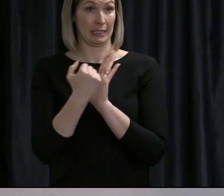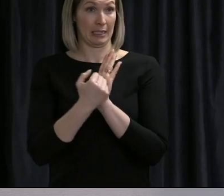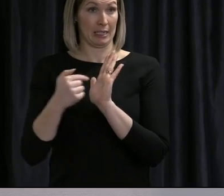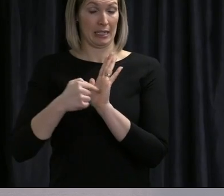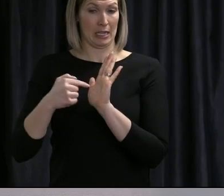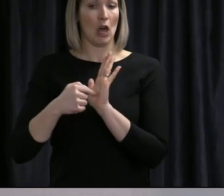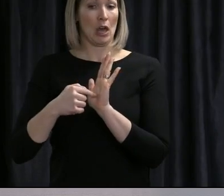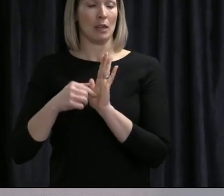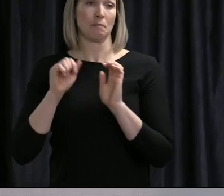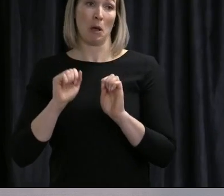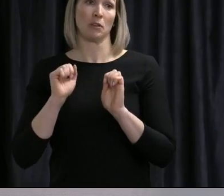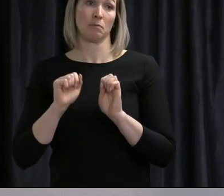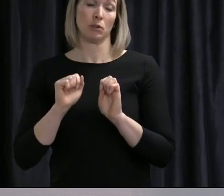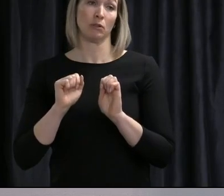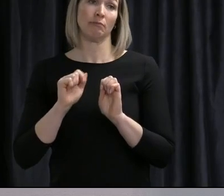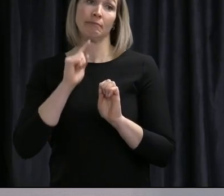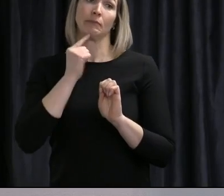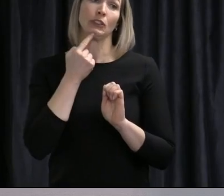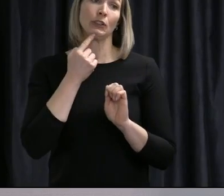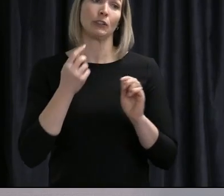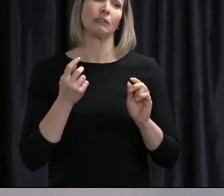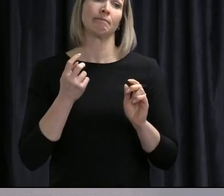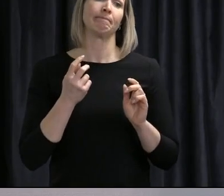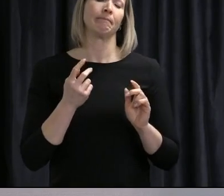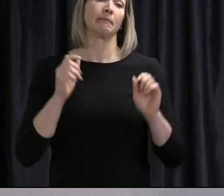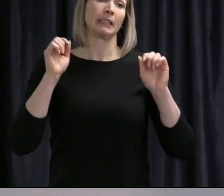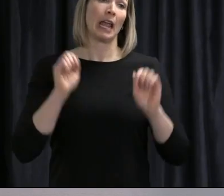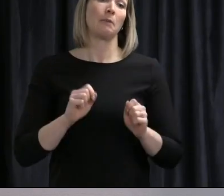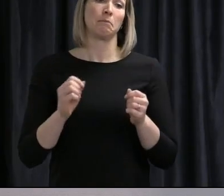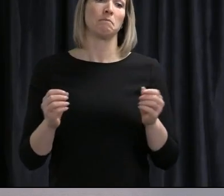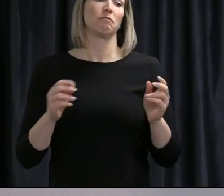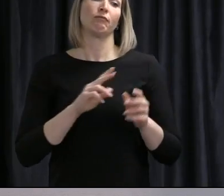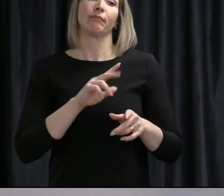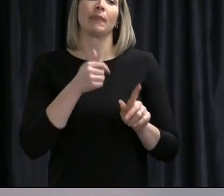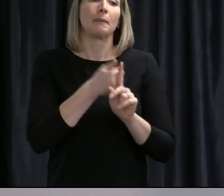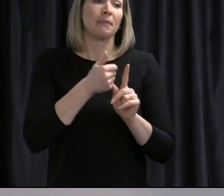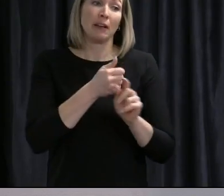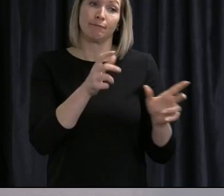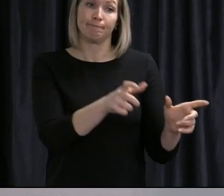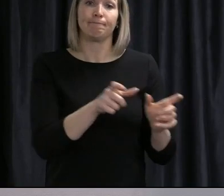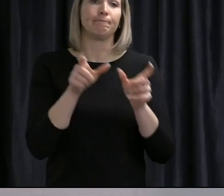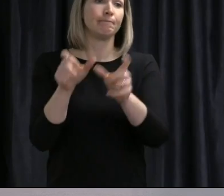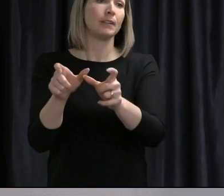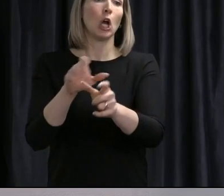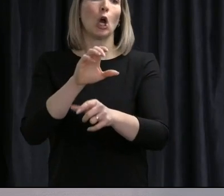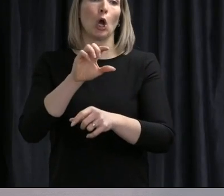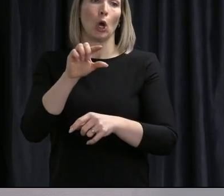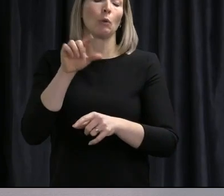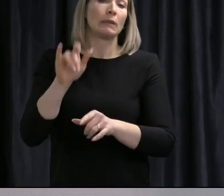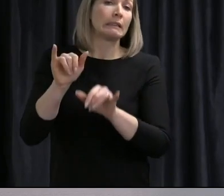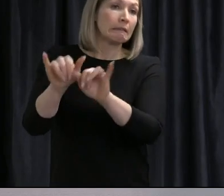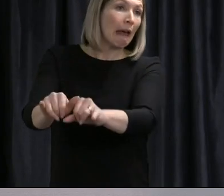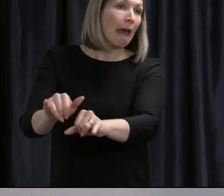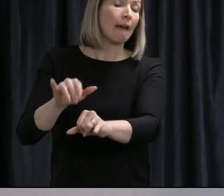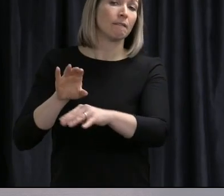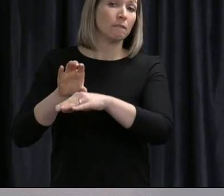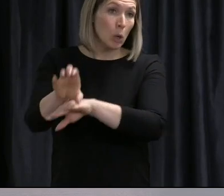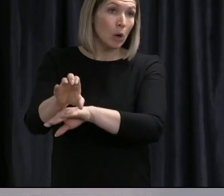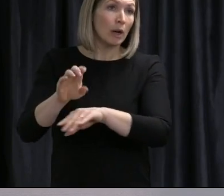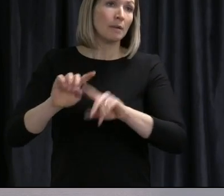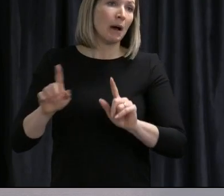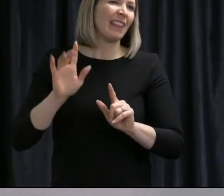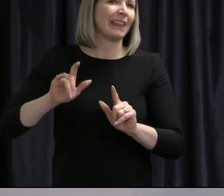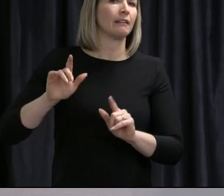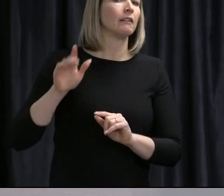to see what might be necessary under ministerial authority to do that. Obviously, that is another restriction on people,